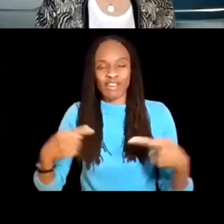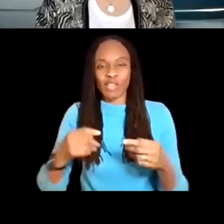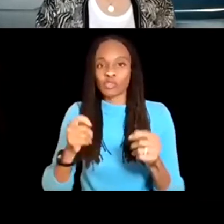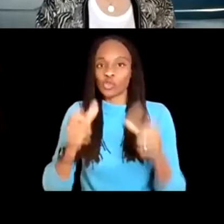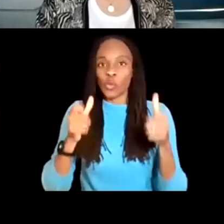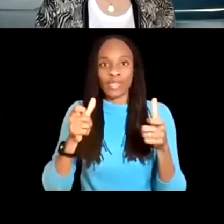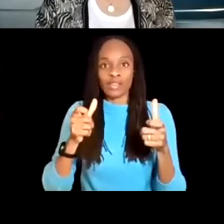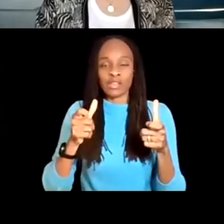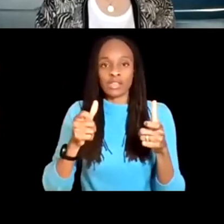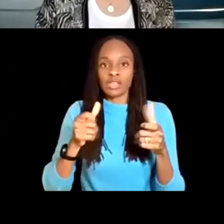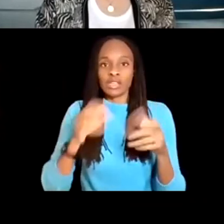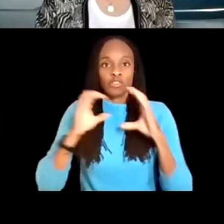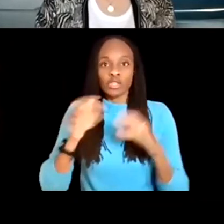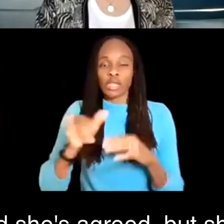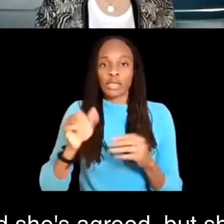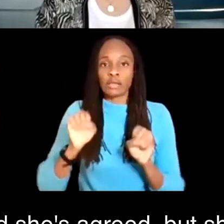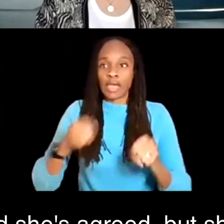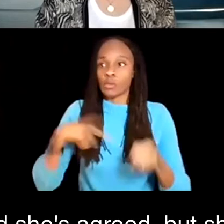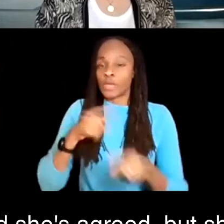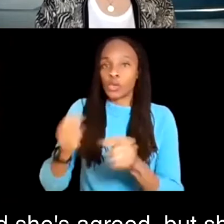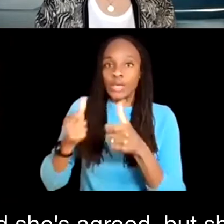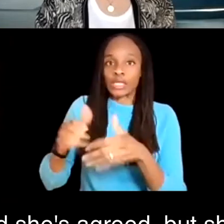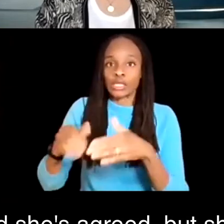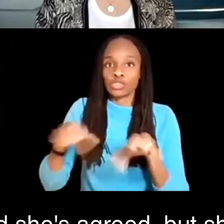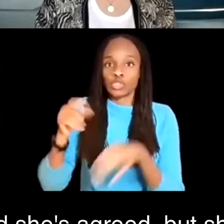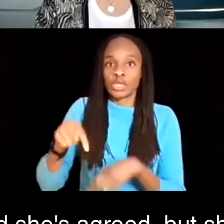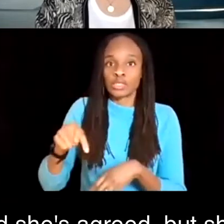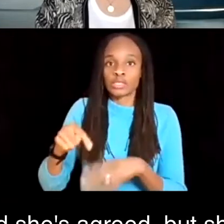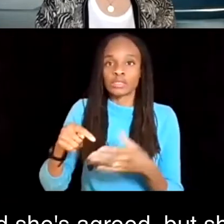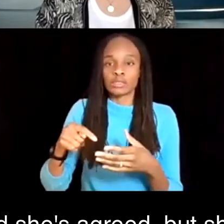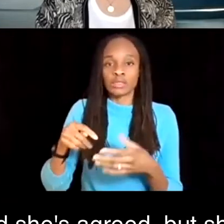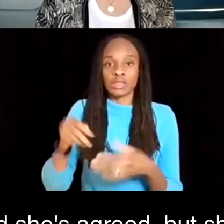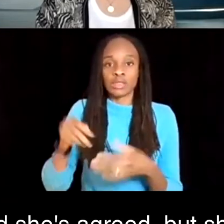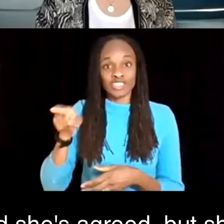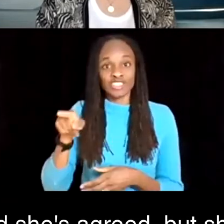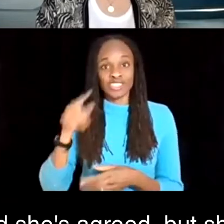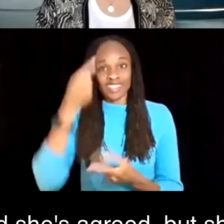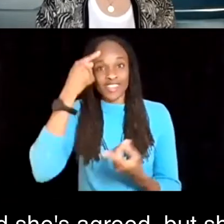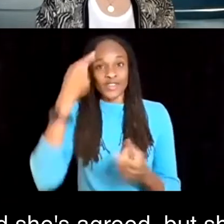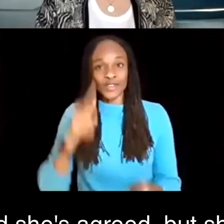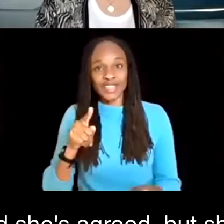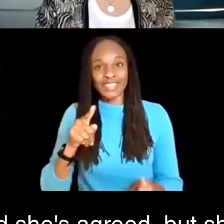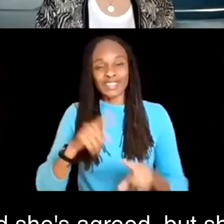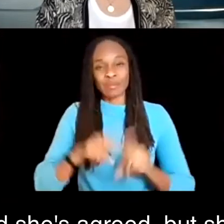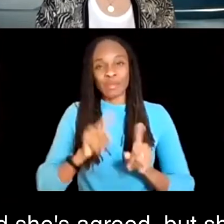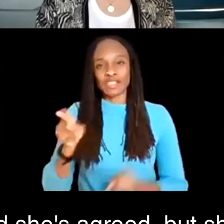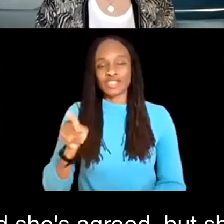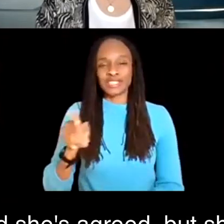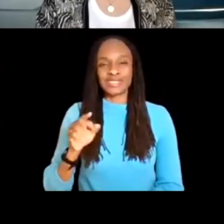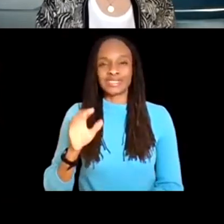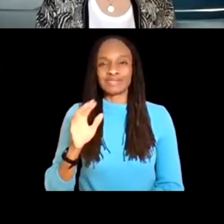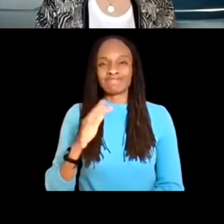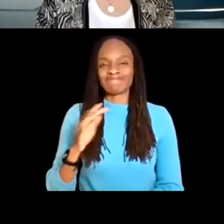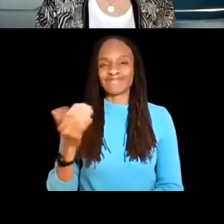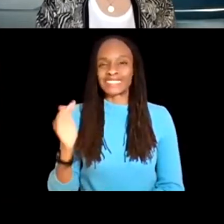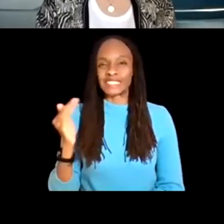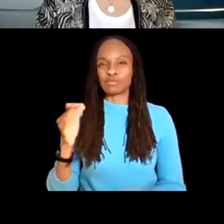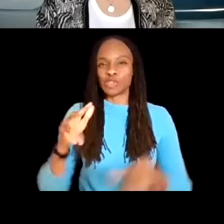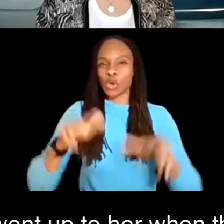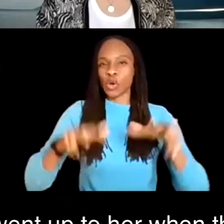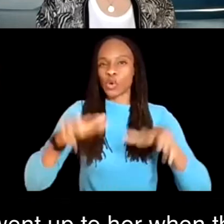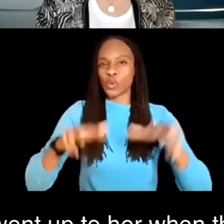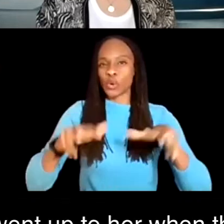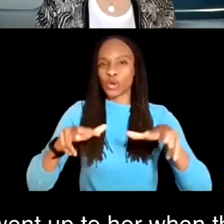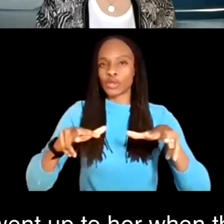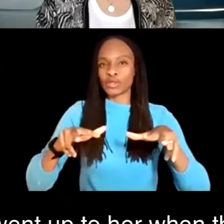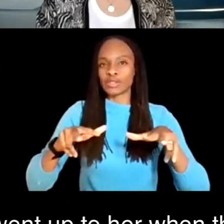can we quickly do this, right? And she's agreed, but she seemed awkward about it. And I was a PA,